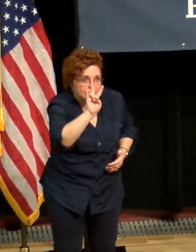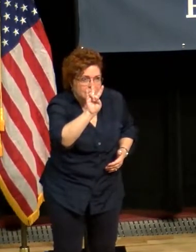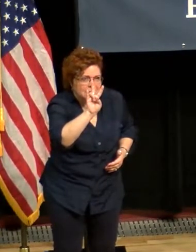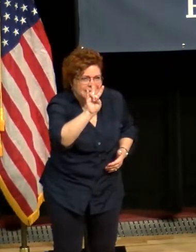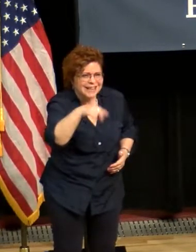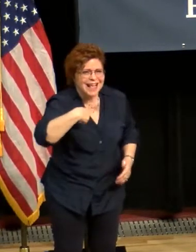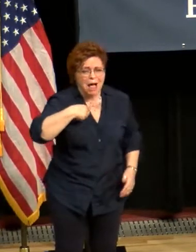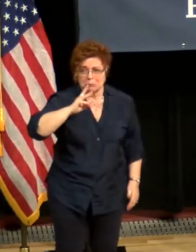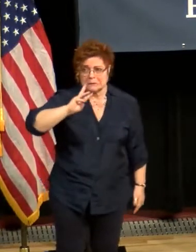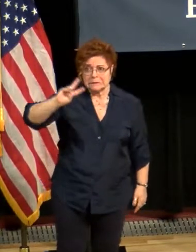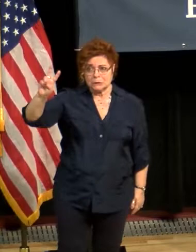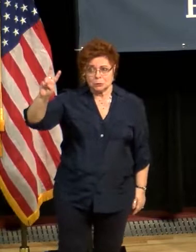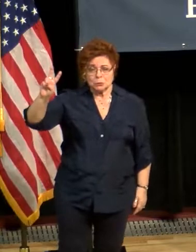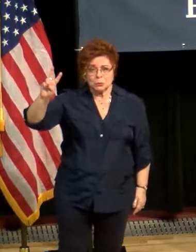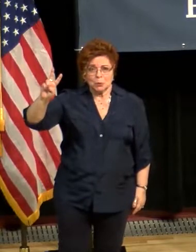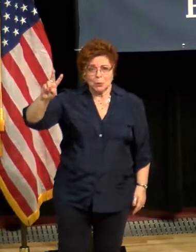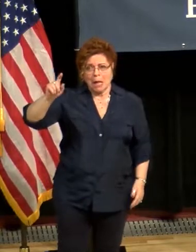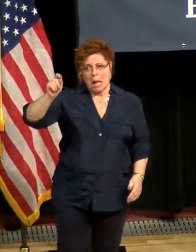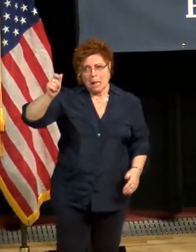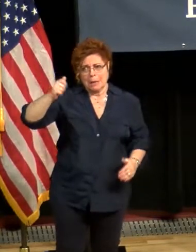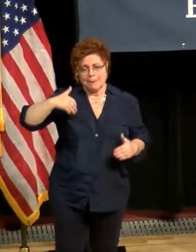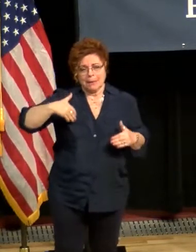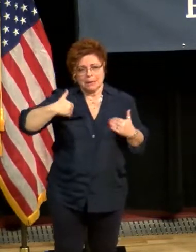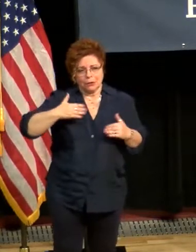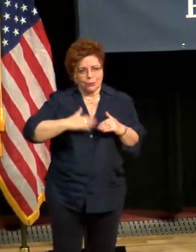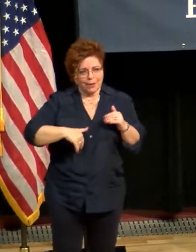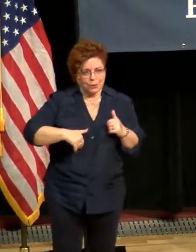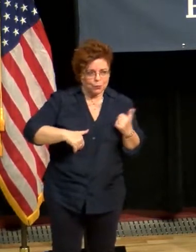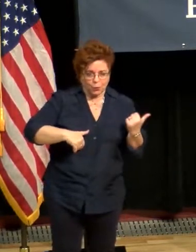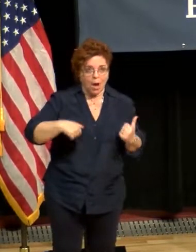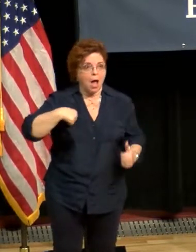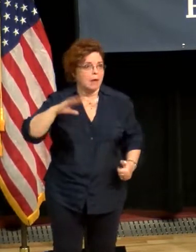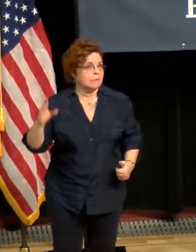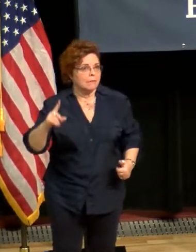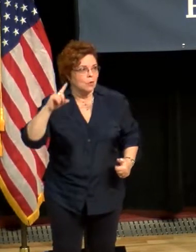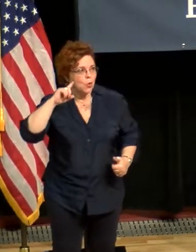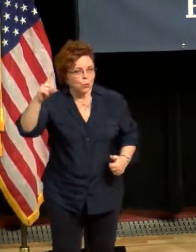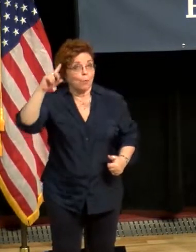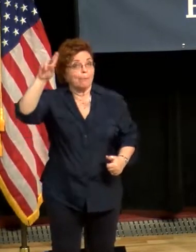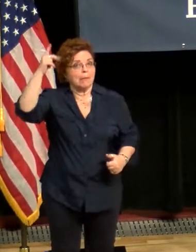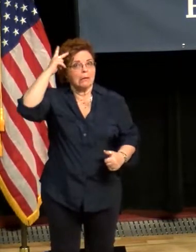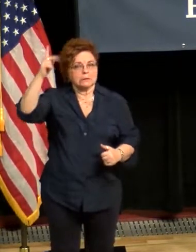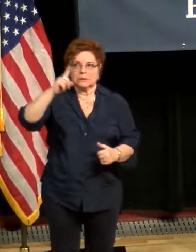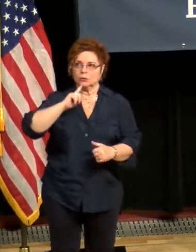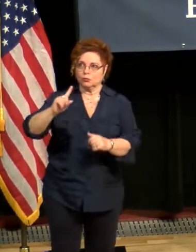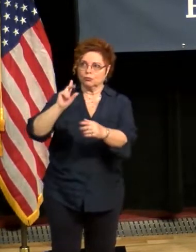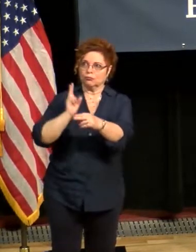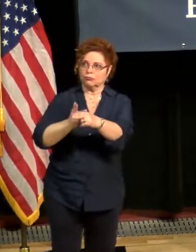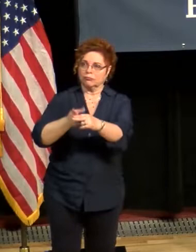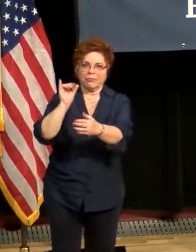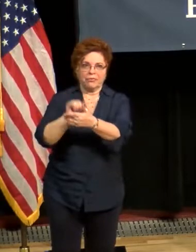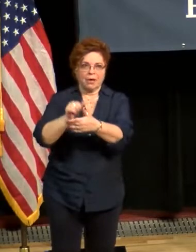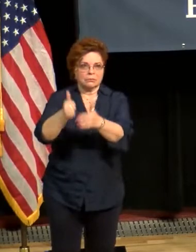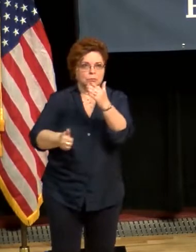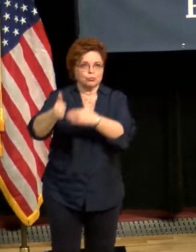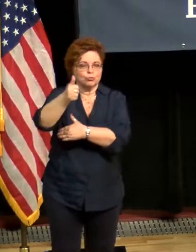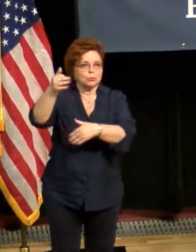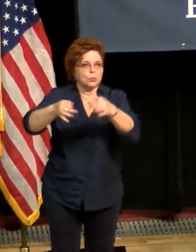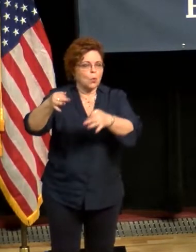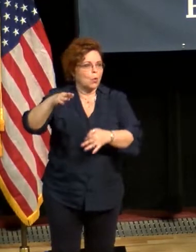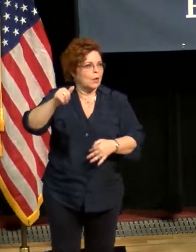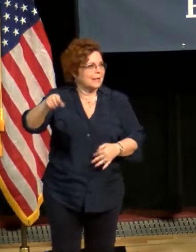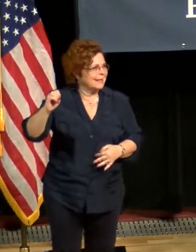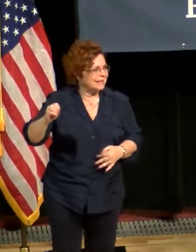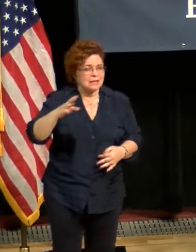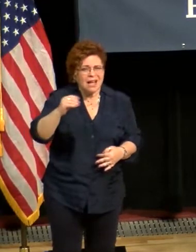I'm 62 years old, a little bit younger than you, Senator. I've never heard any politicians reference this Supreme Court case,